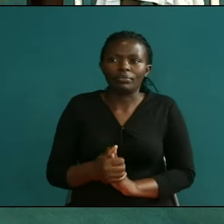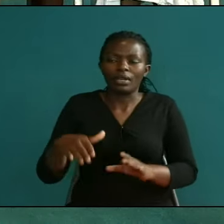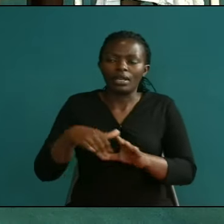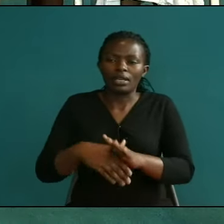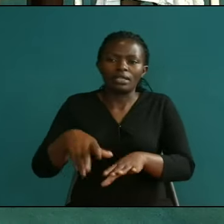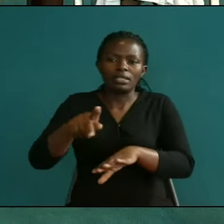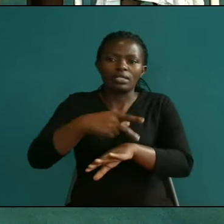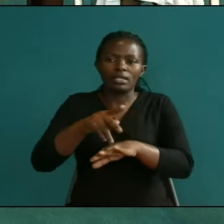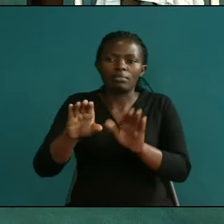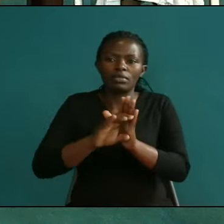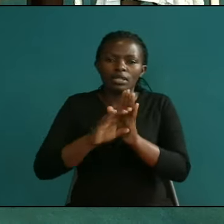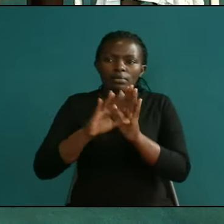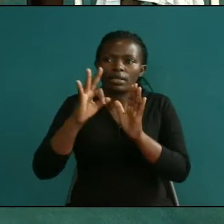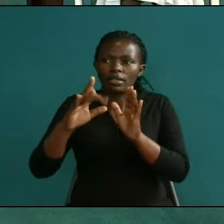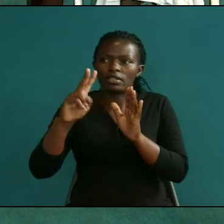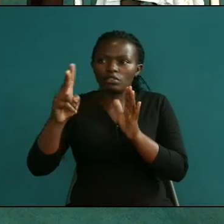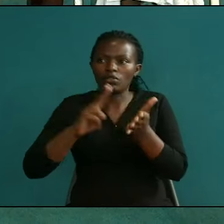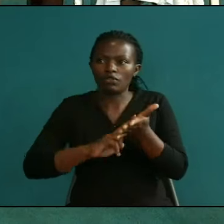verse 1. Avin.